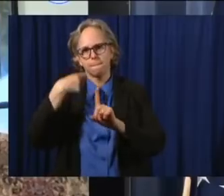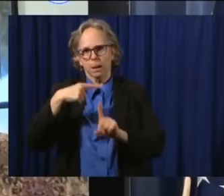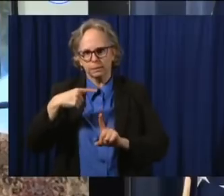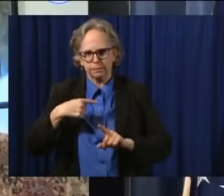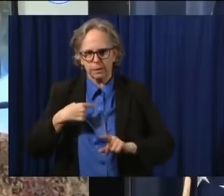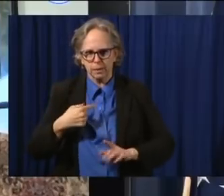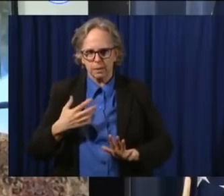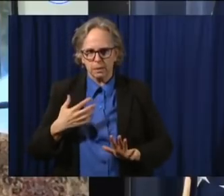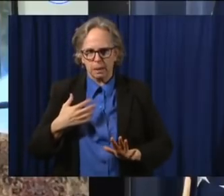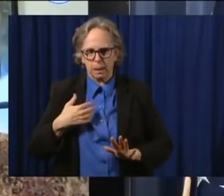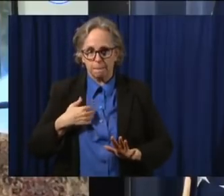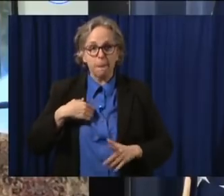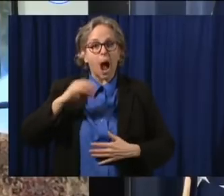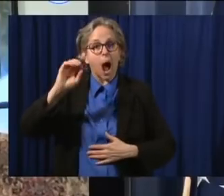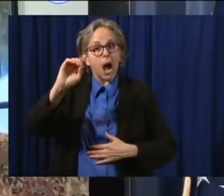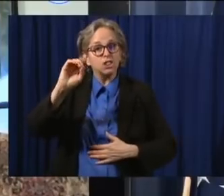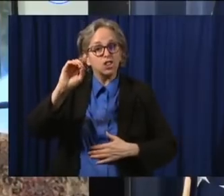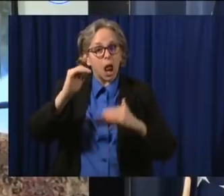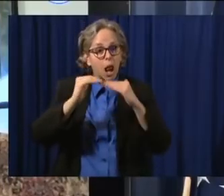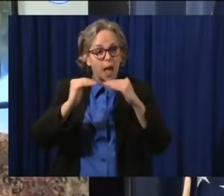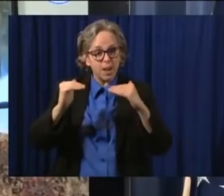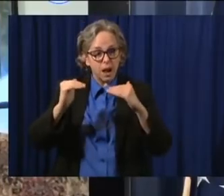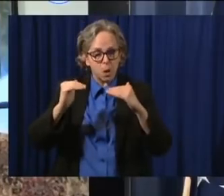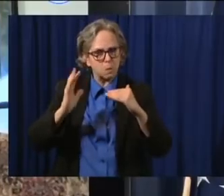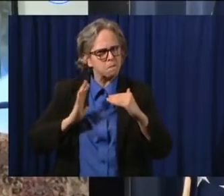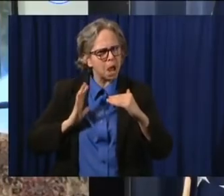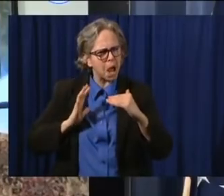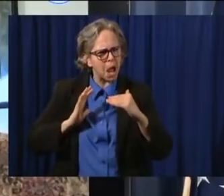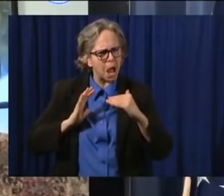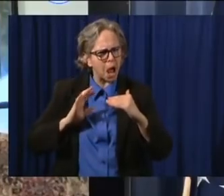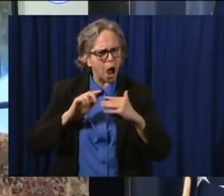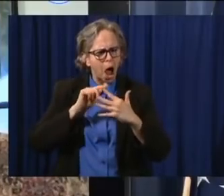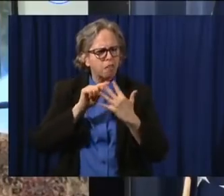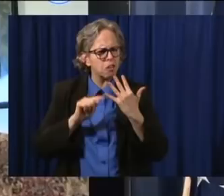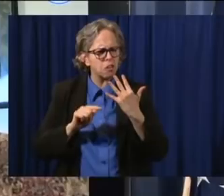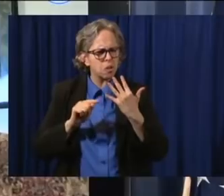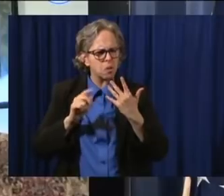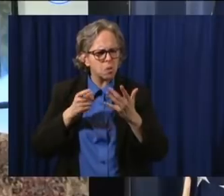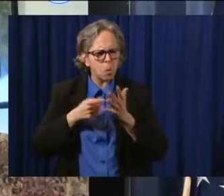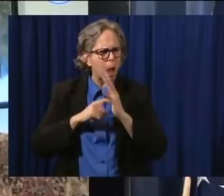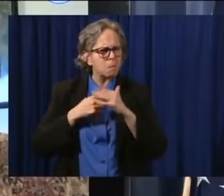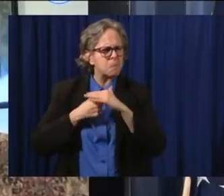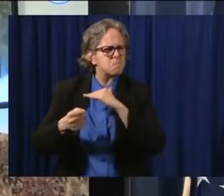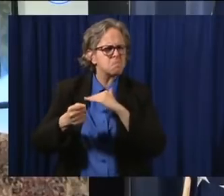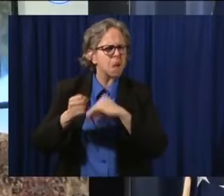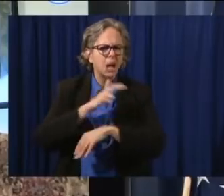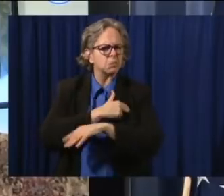good. I did not really meet any of the criteria for admission. And